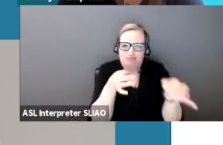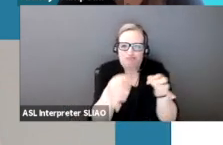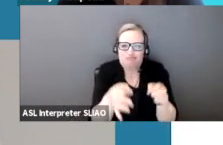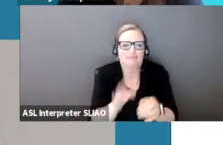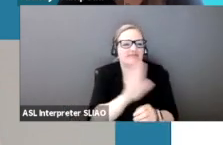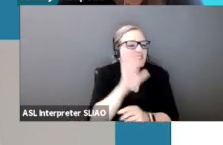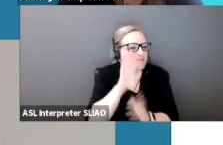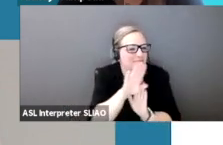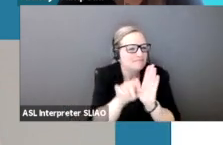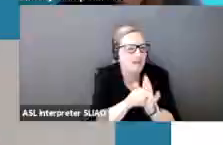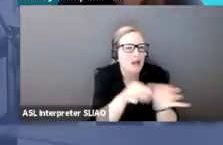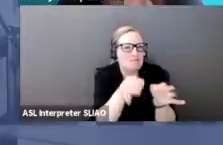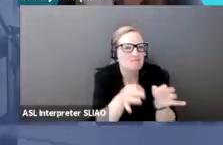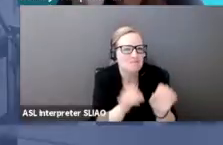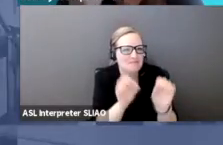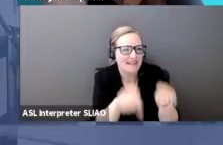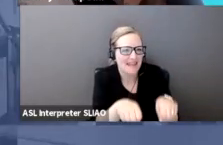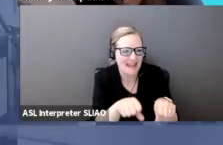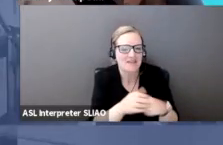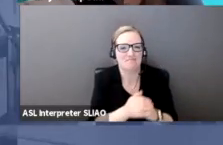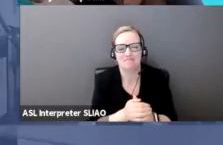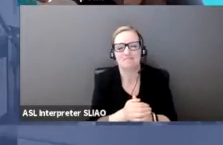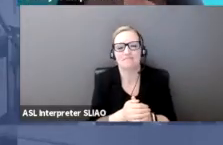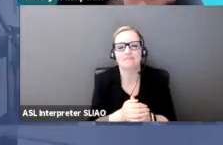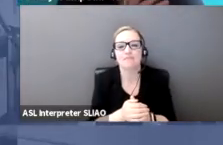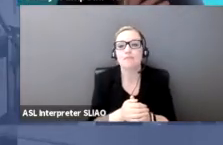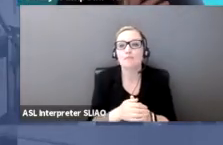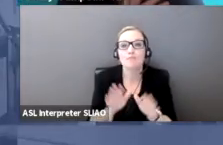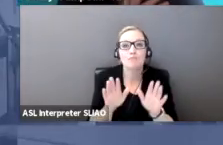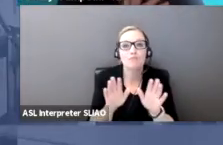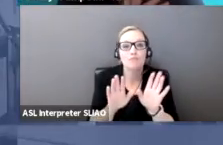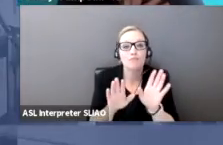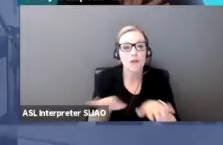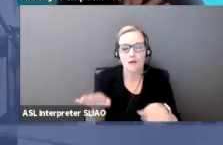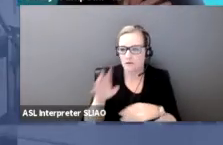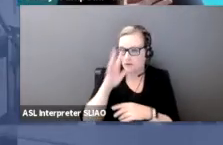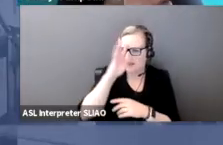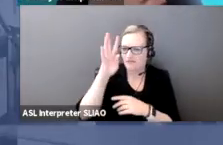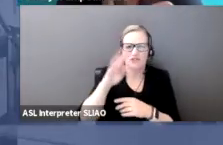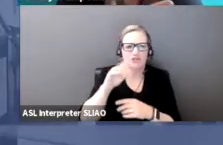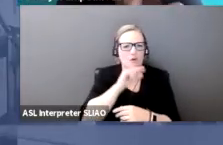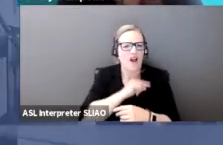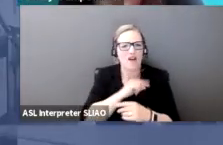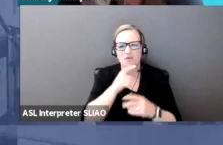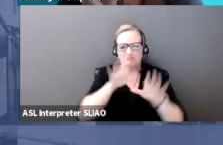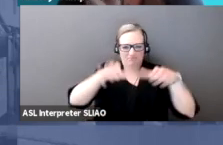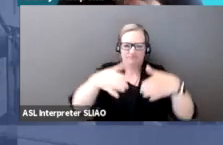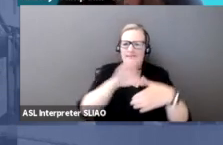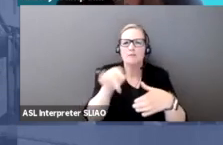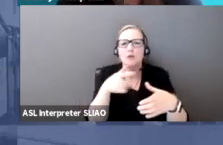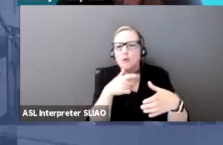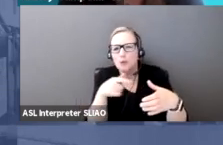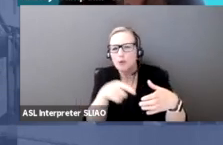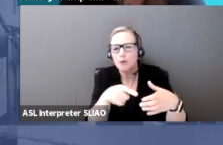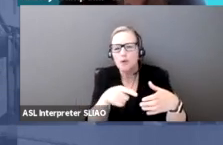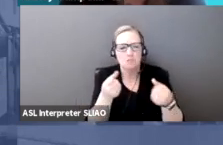presentation. So for many of you on the call, you know who Innovation Guelph is, you know what we do, but just briefly,